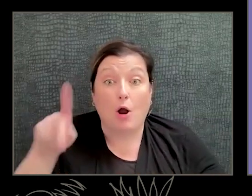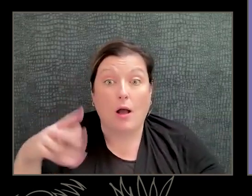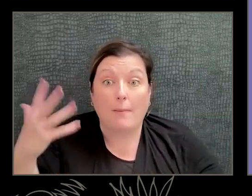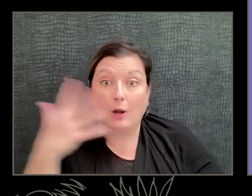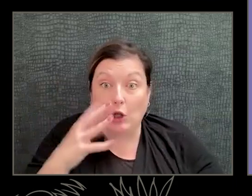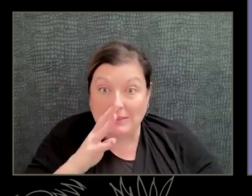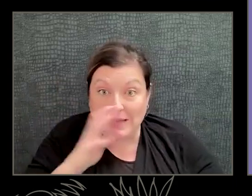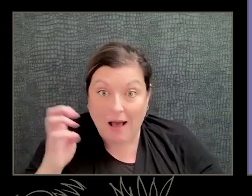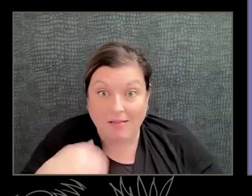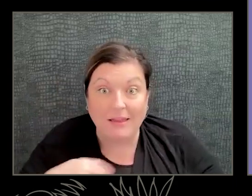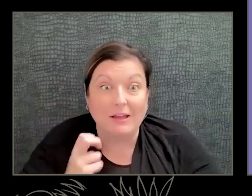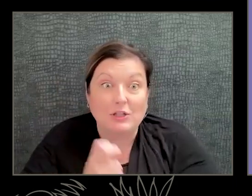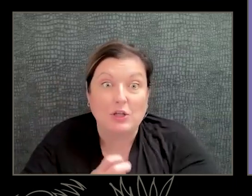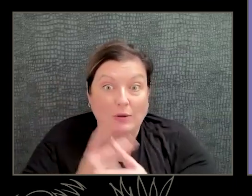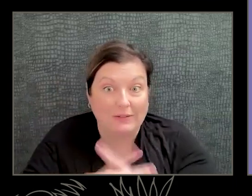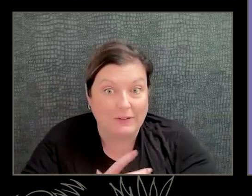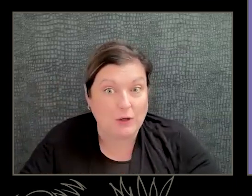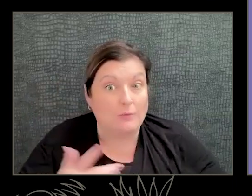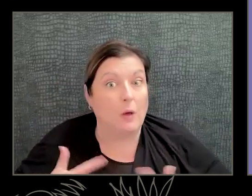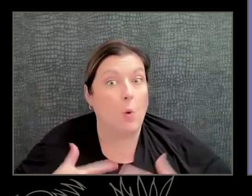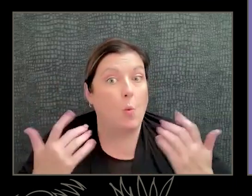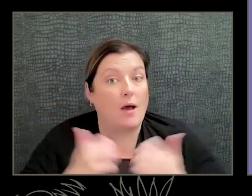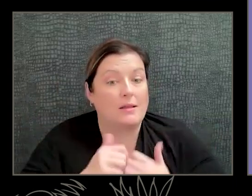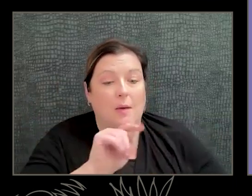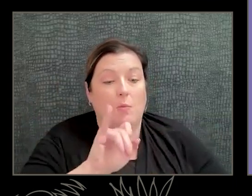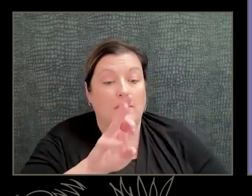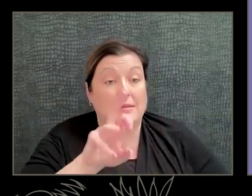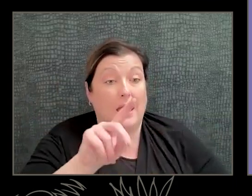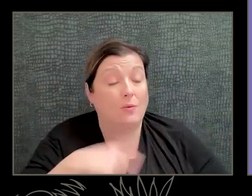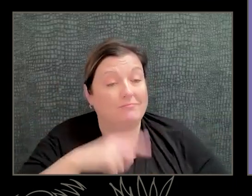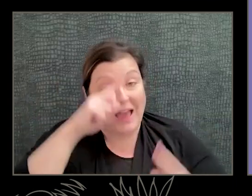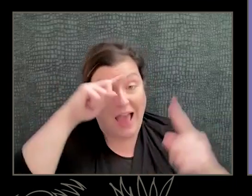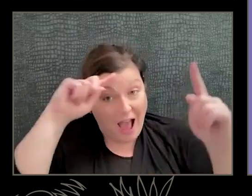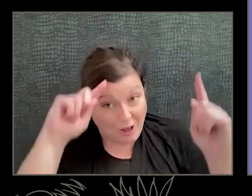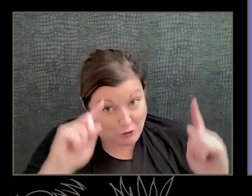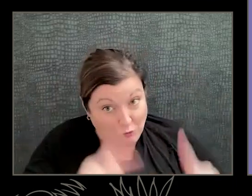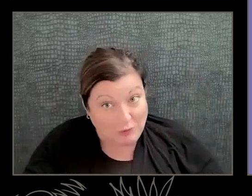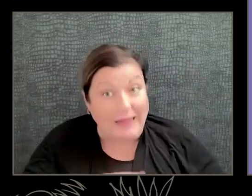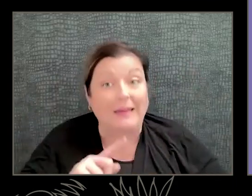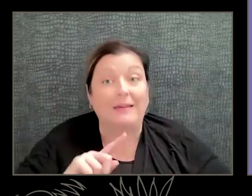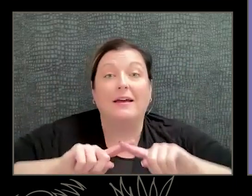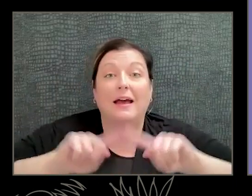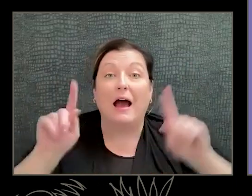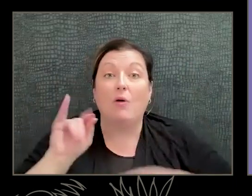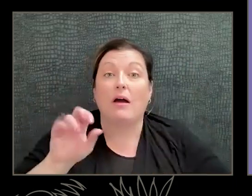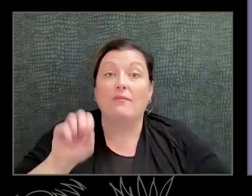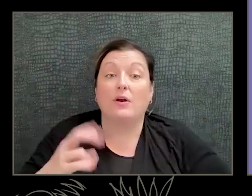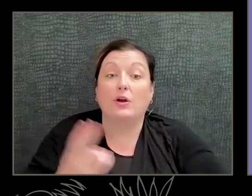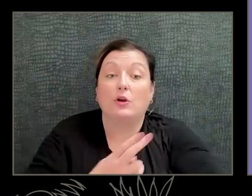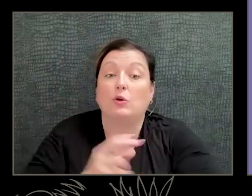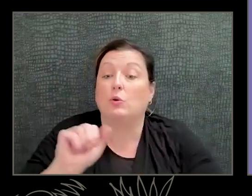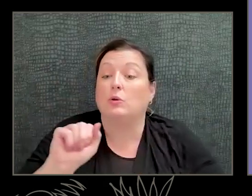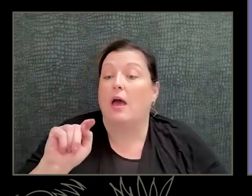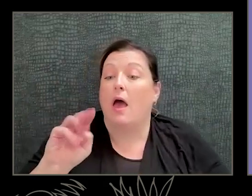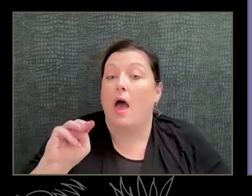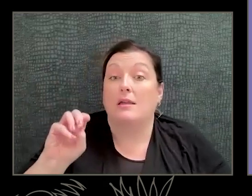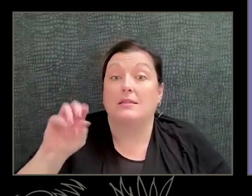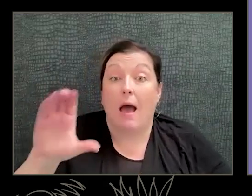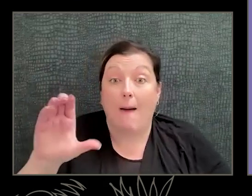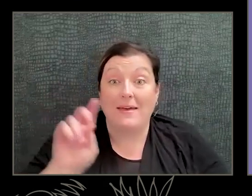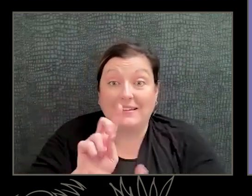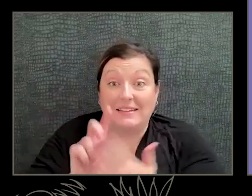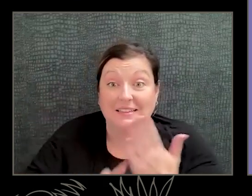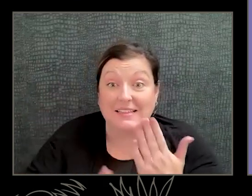really hard to figure out what's going on with Tailwind. And I totally agree. However, if you can use atomic design to create those